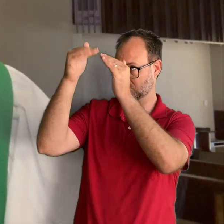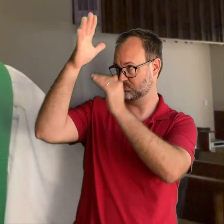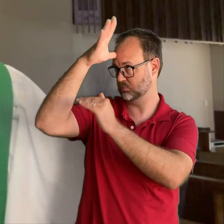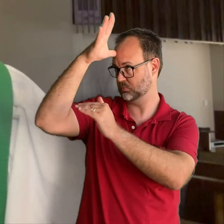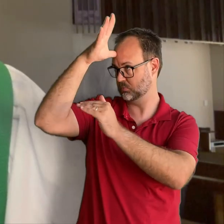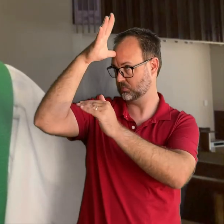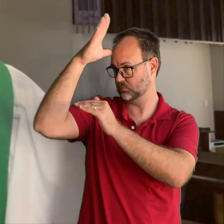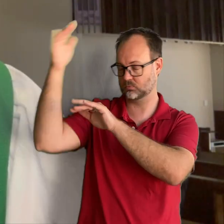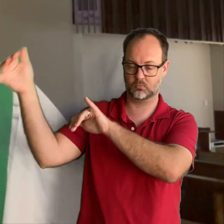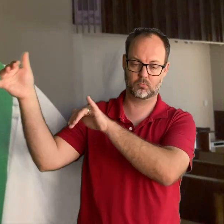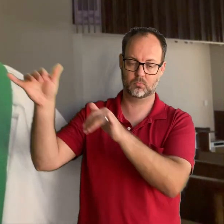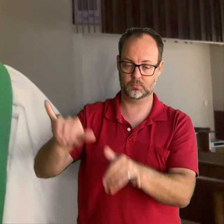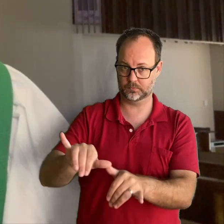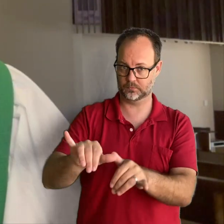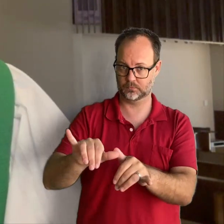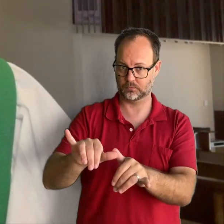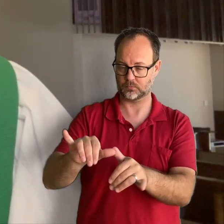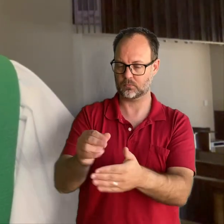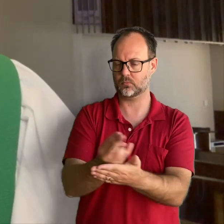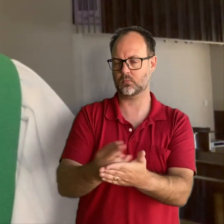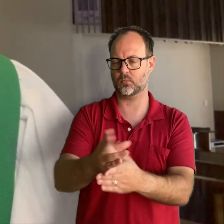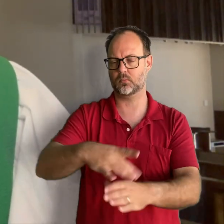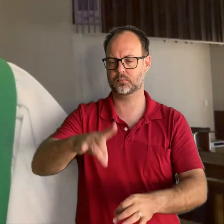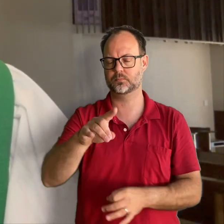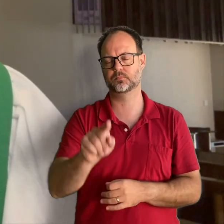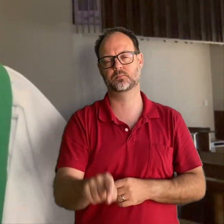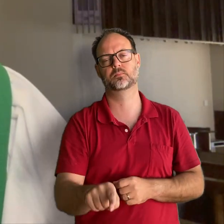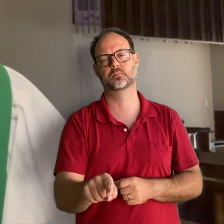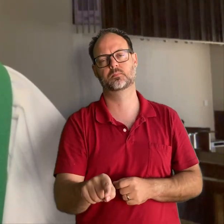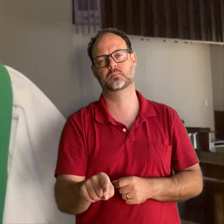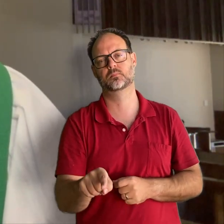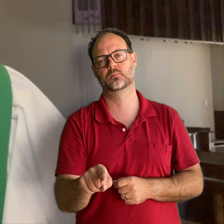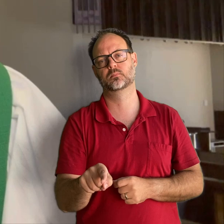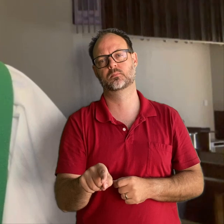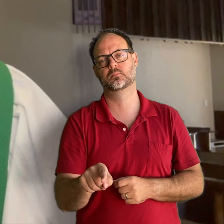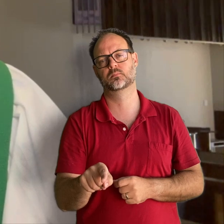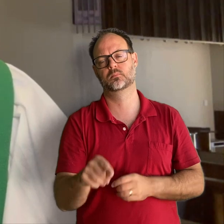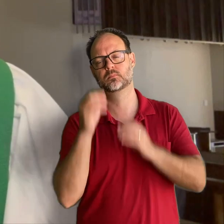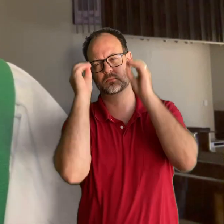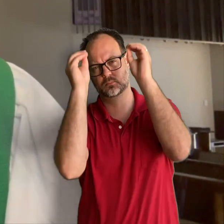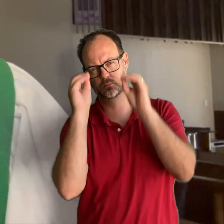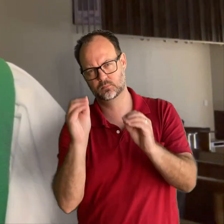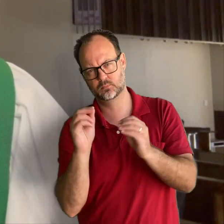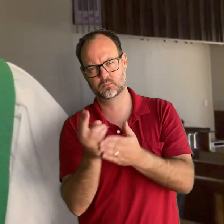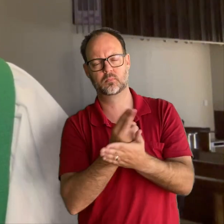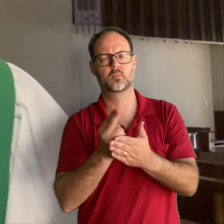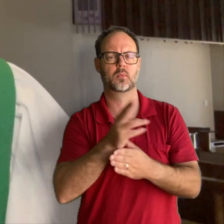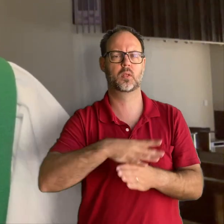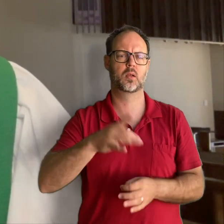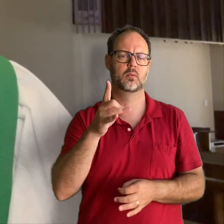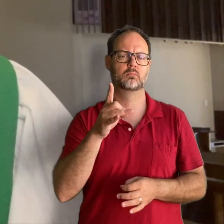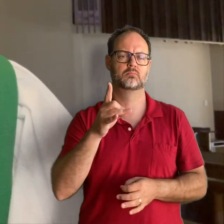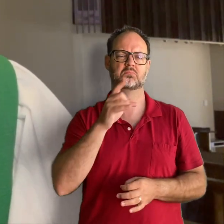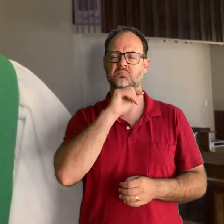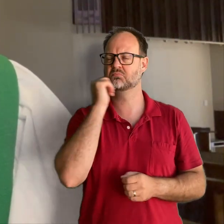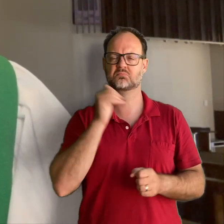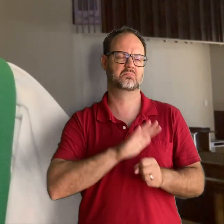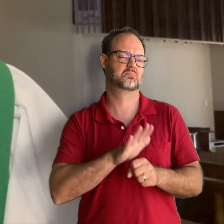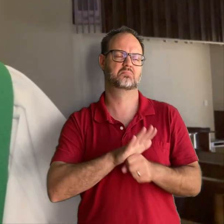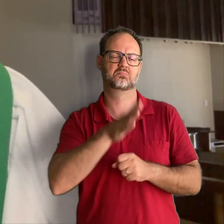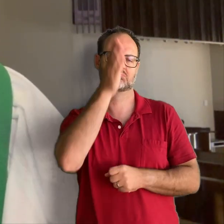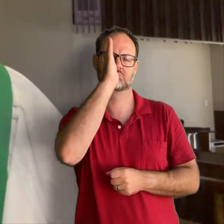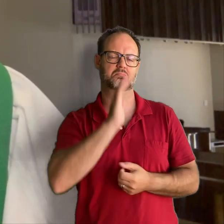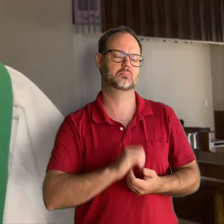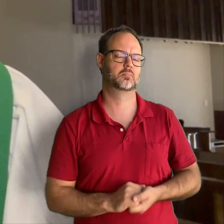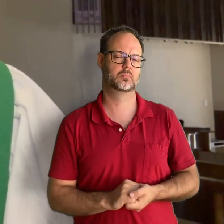Father, so now they said that about the Holy Spirit. They were teaching that the Holy Spirit was not fully